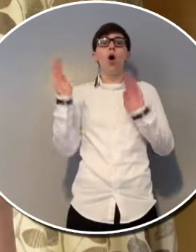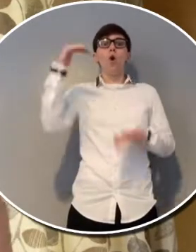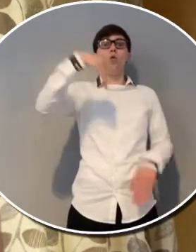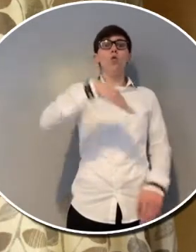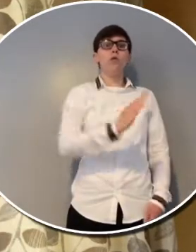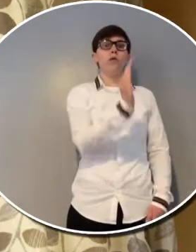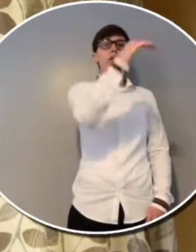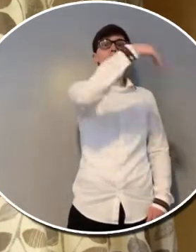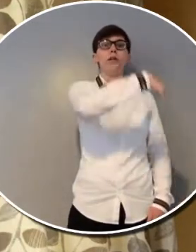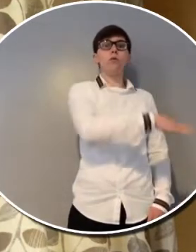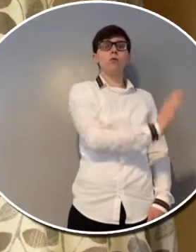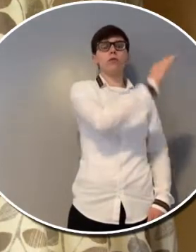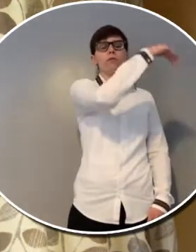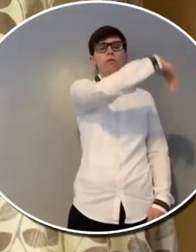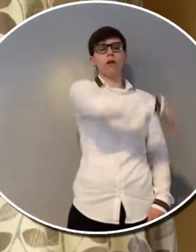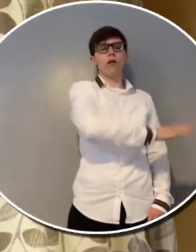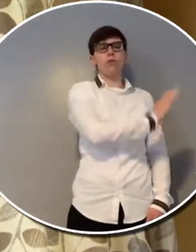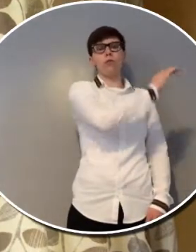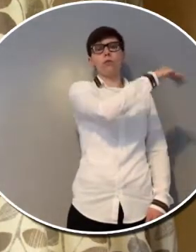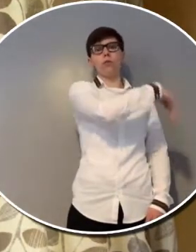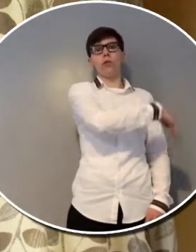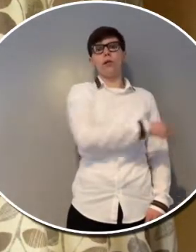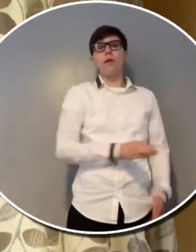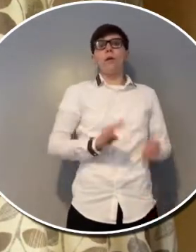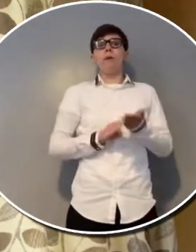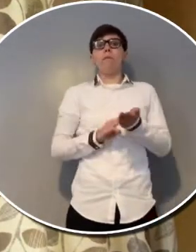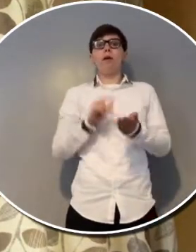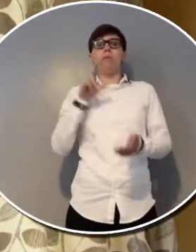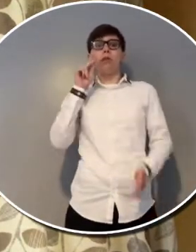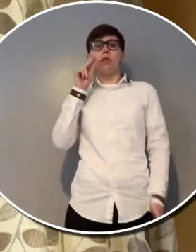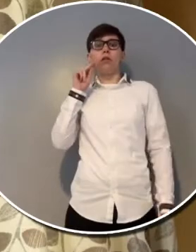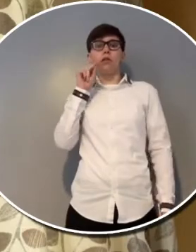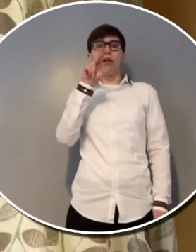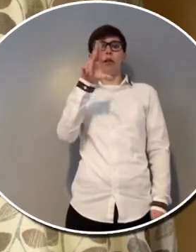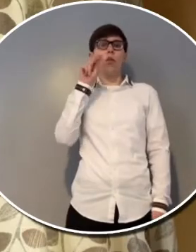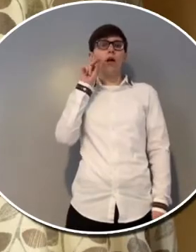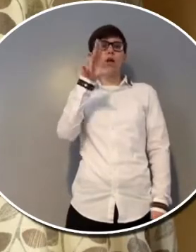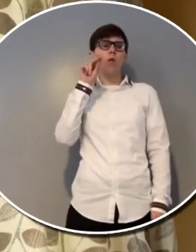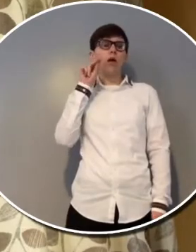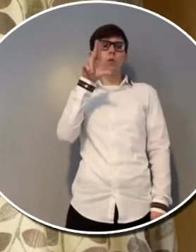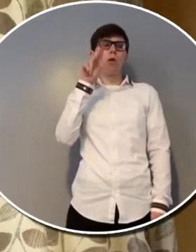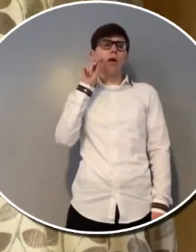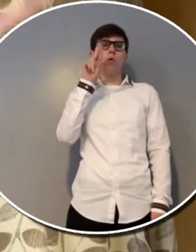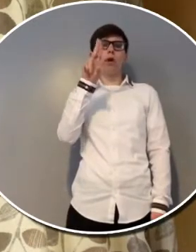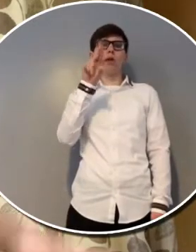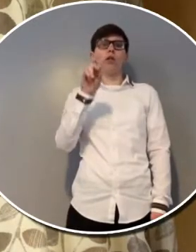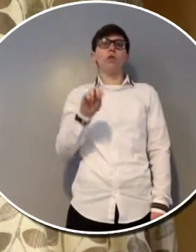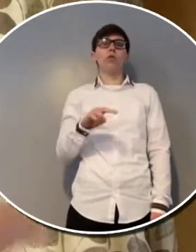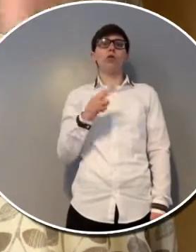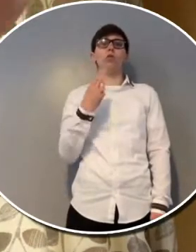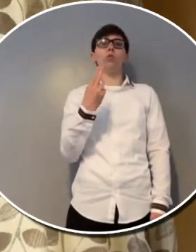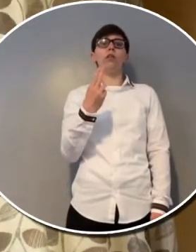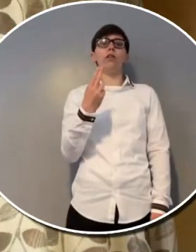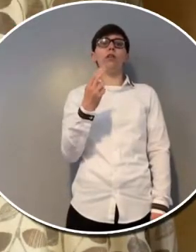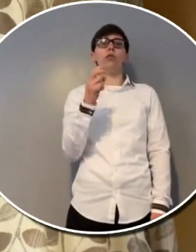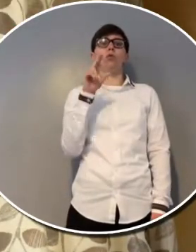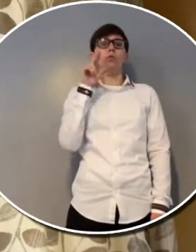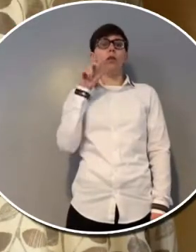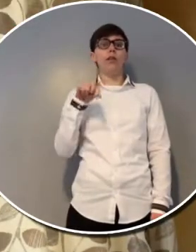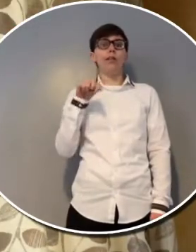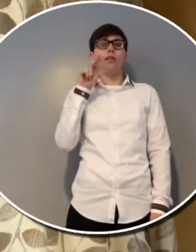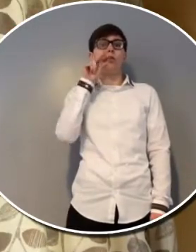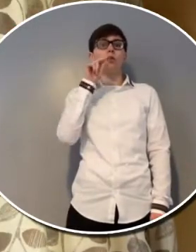only 2 little ducks came back. 1, 2. Two little ducks went swimming one